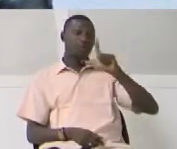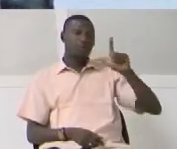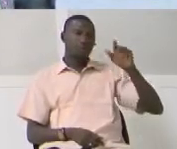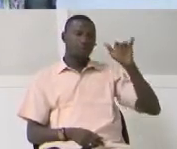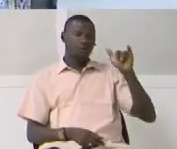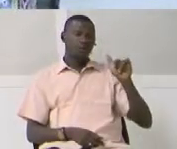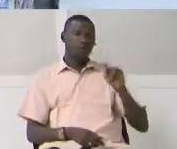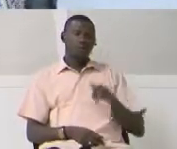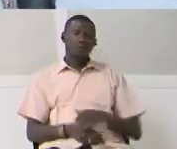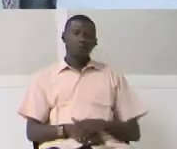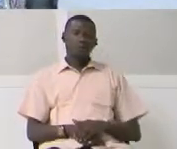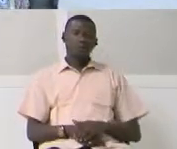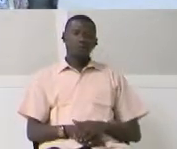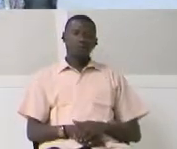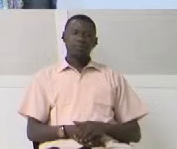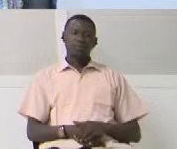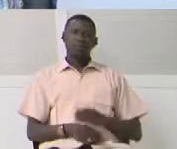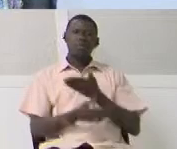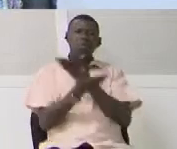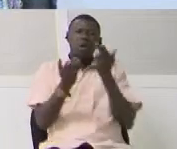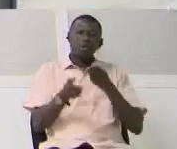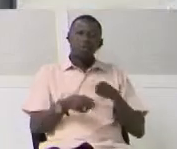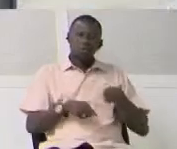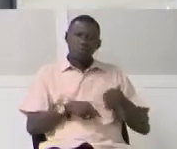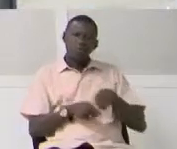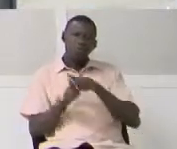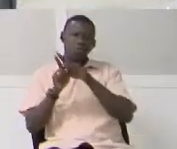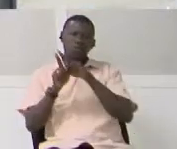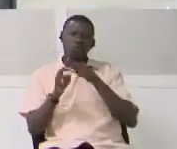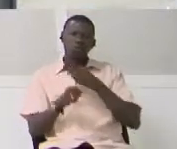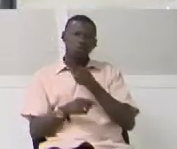ñom? Oh, man ma biñ ma callé. No, when they called me,